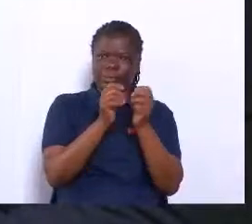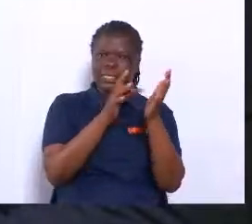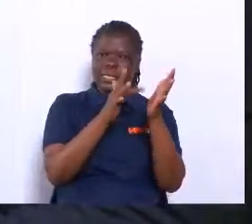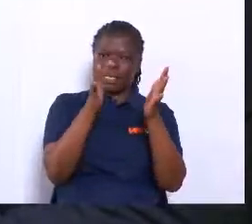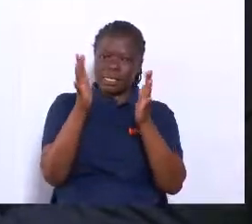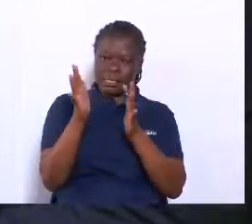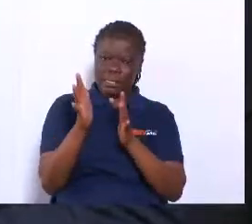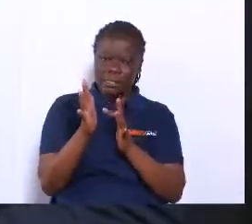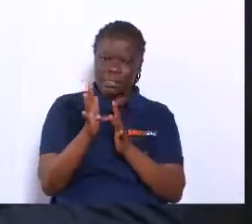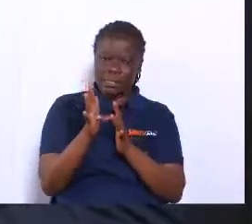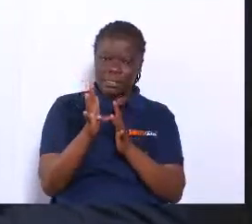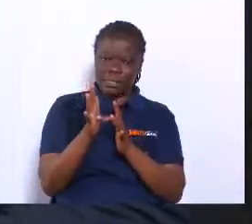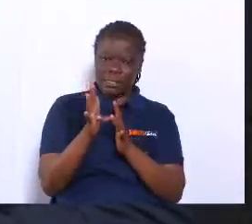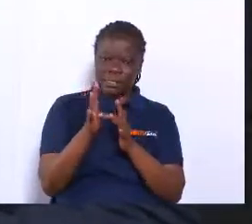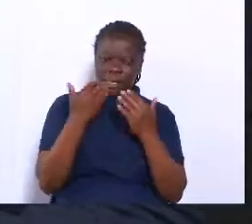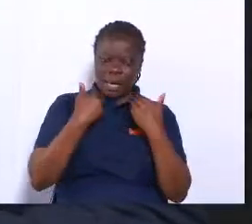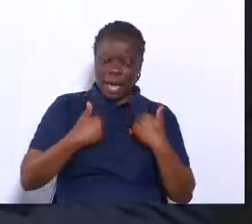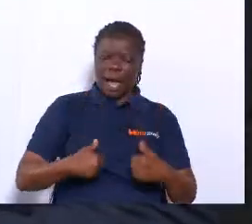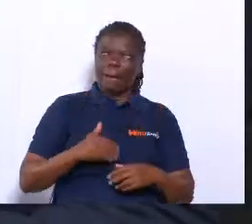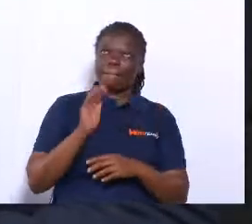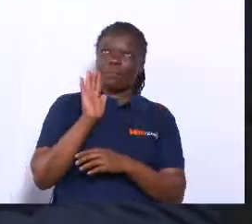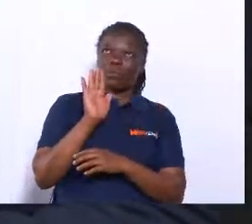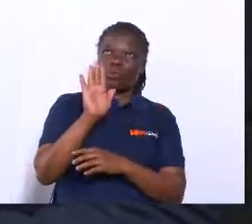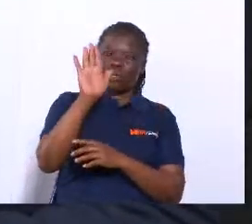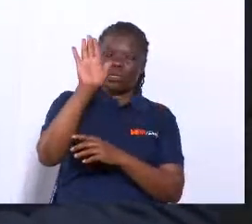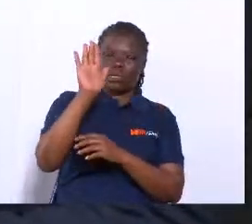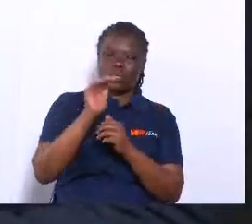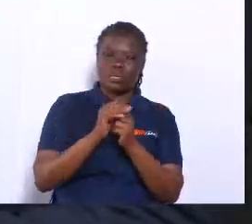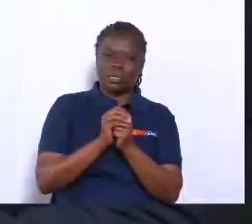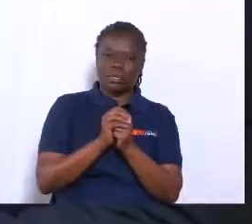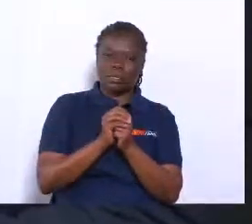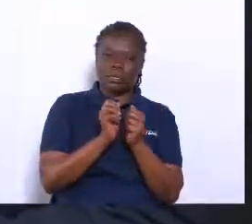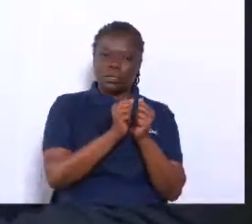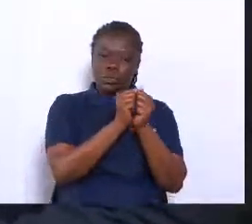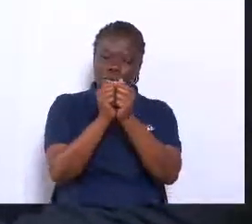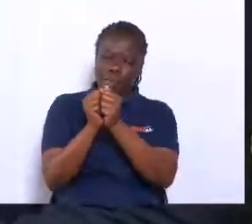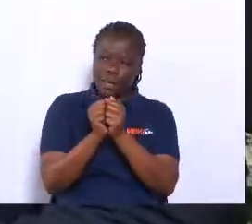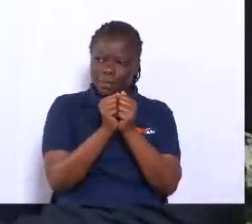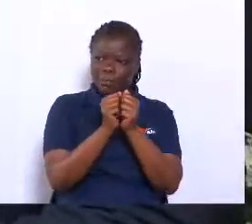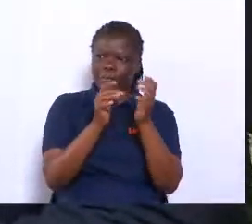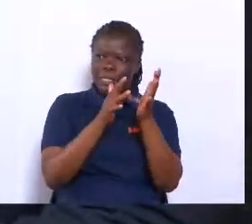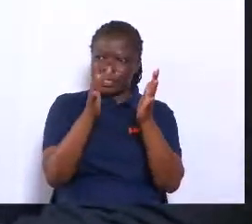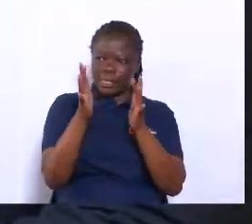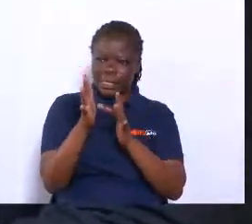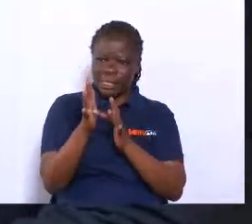Jesus, I am yours. All together.